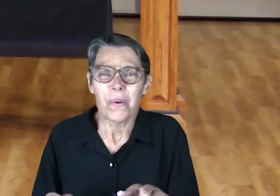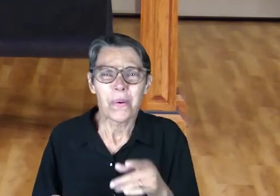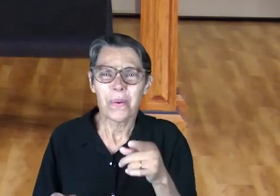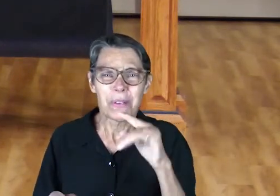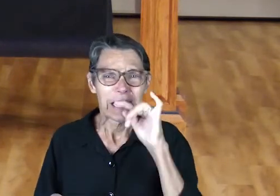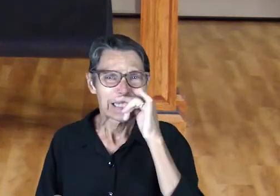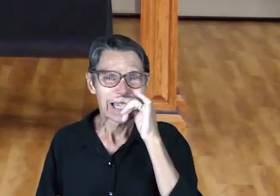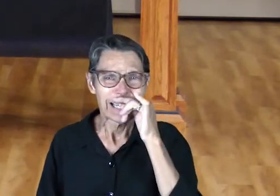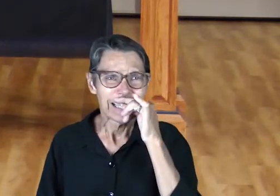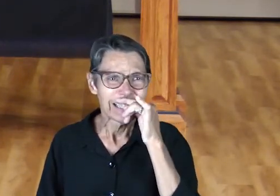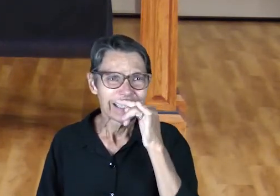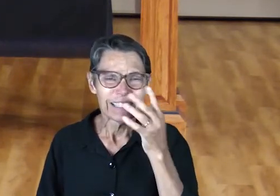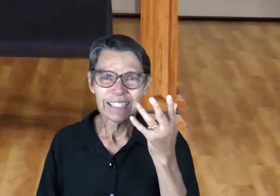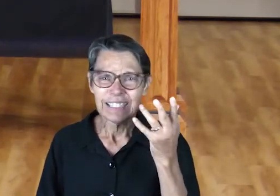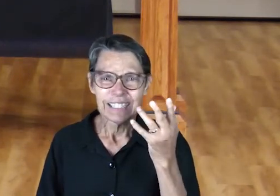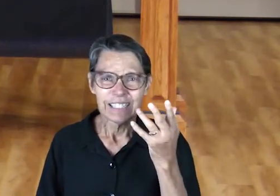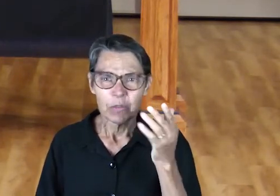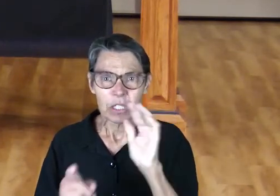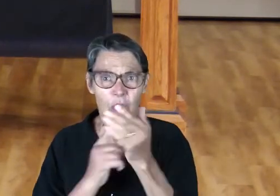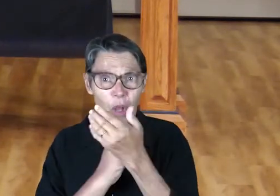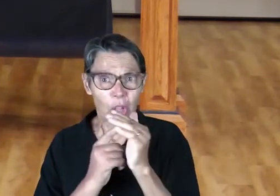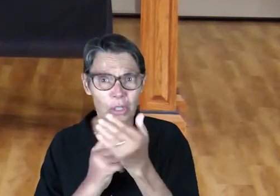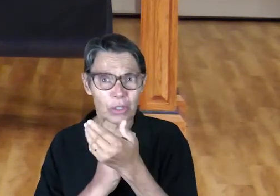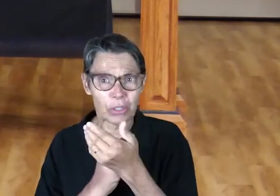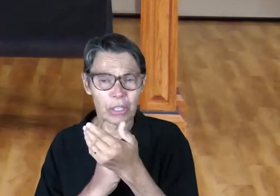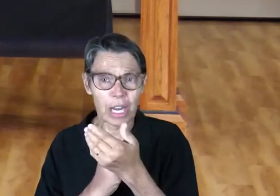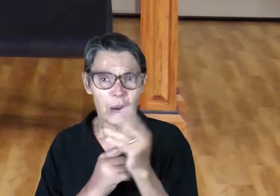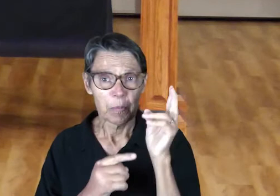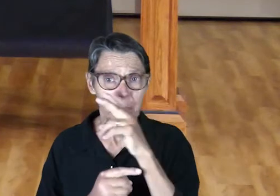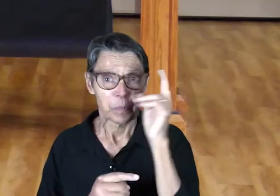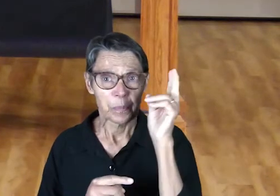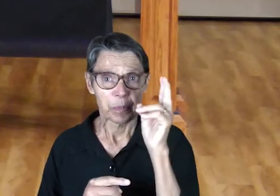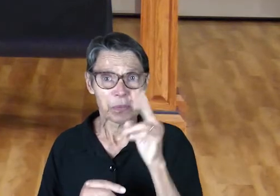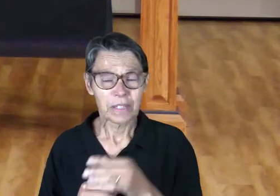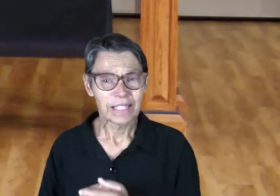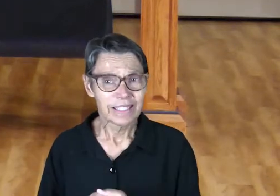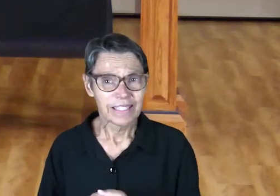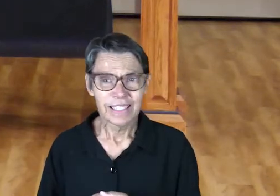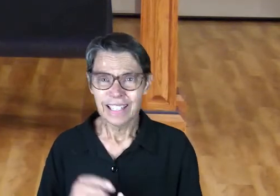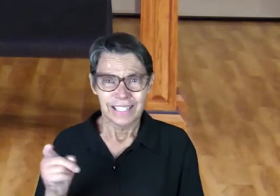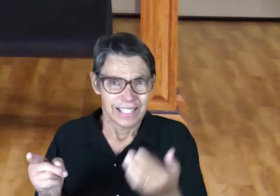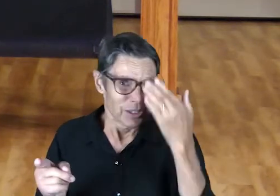He doesn't know if this is a child of a woman caught in adultery.